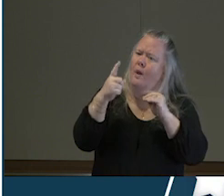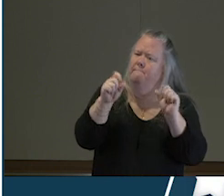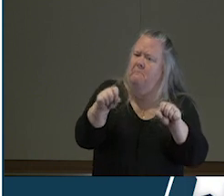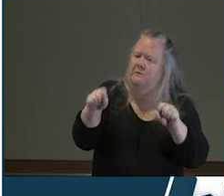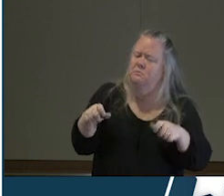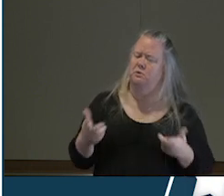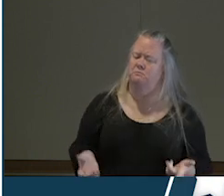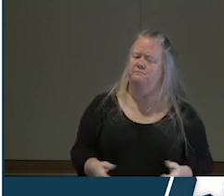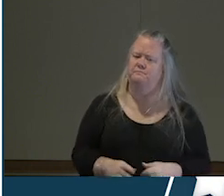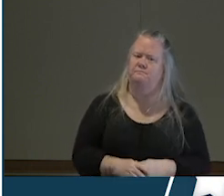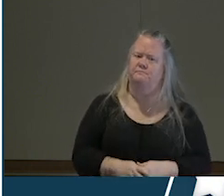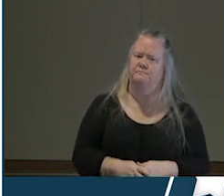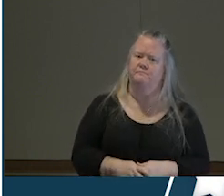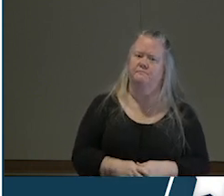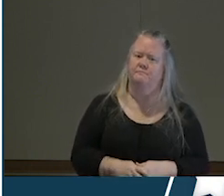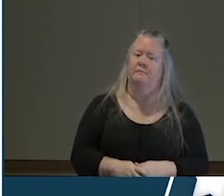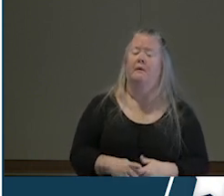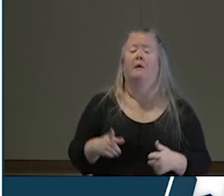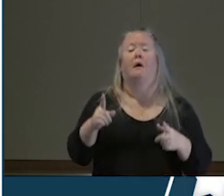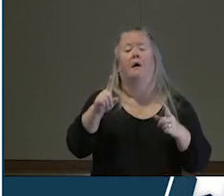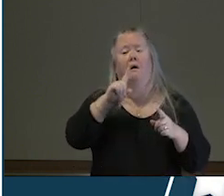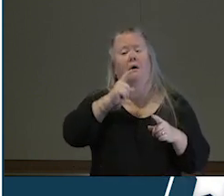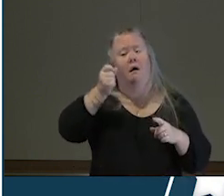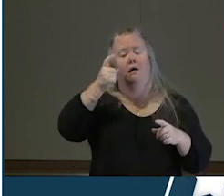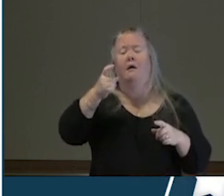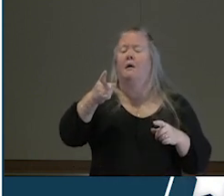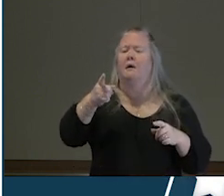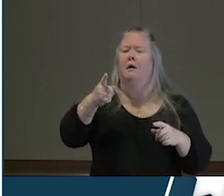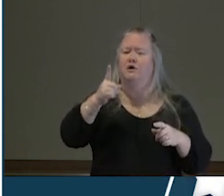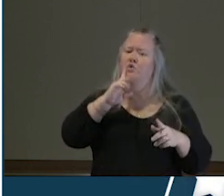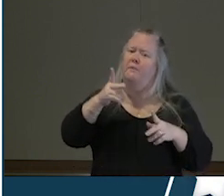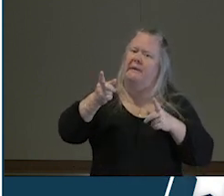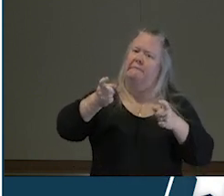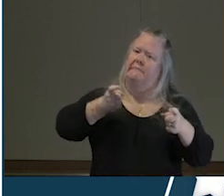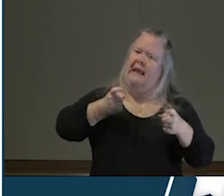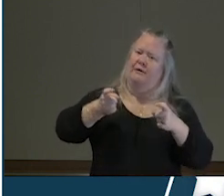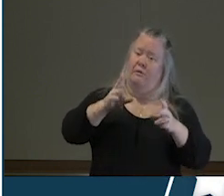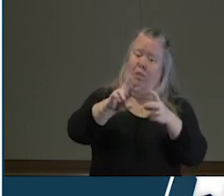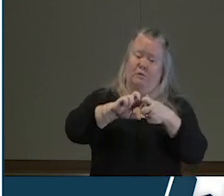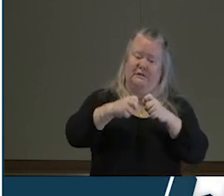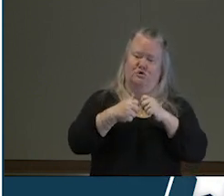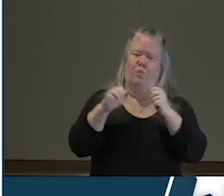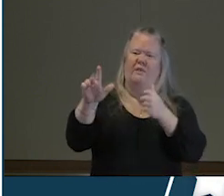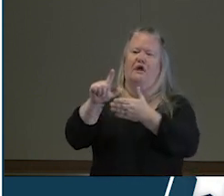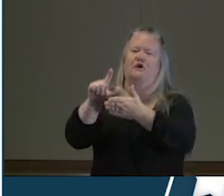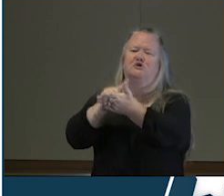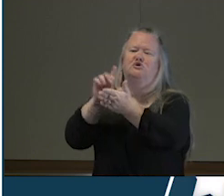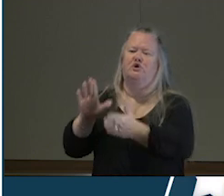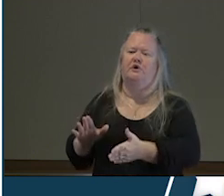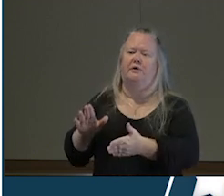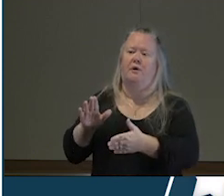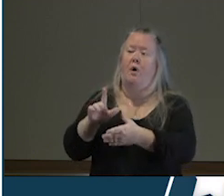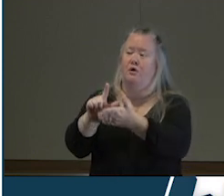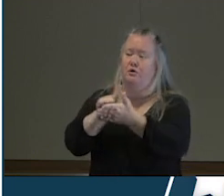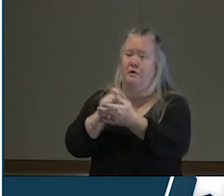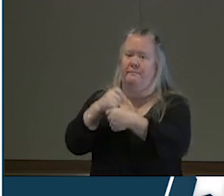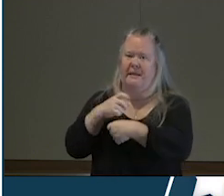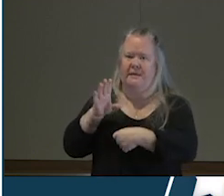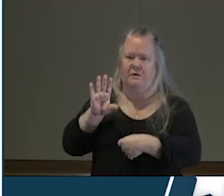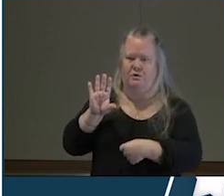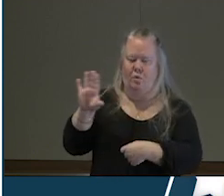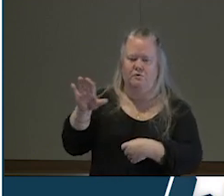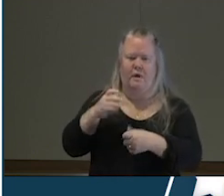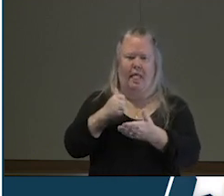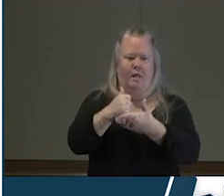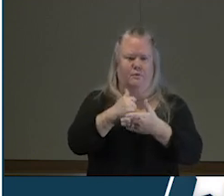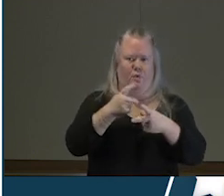potentially, and ultimately you would be handling those issues with the attorney. Like the attorney that's making yours would help you